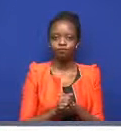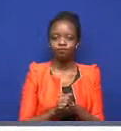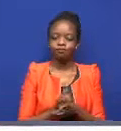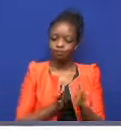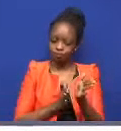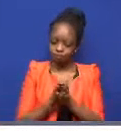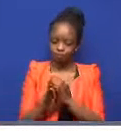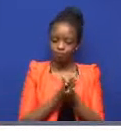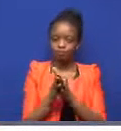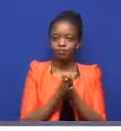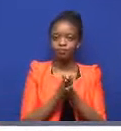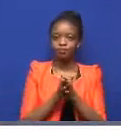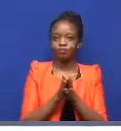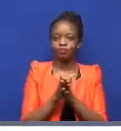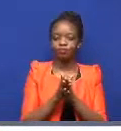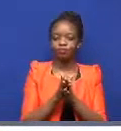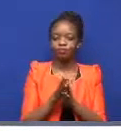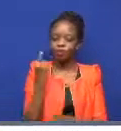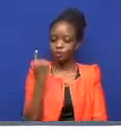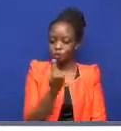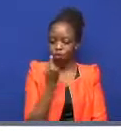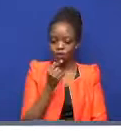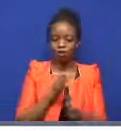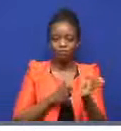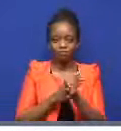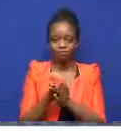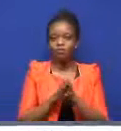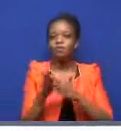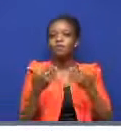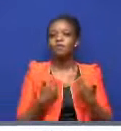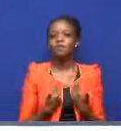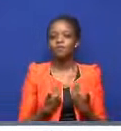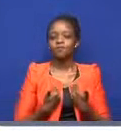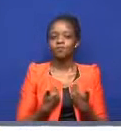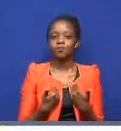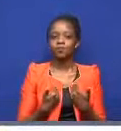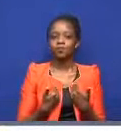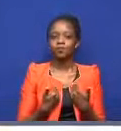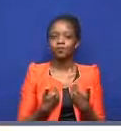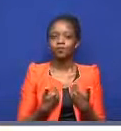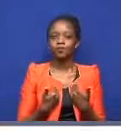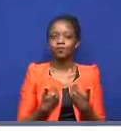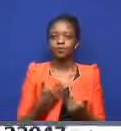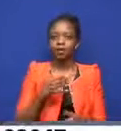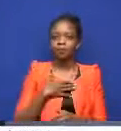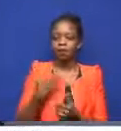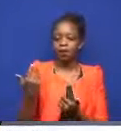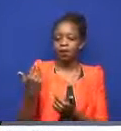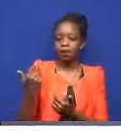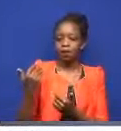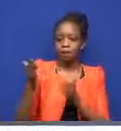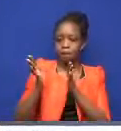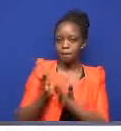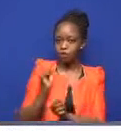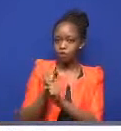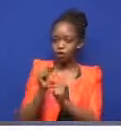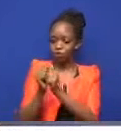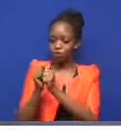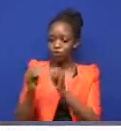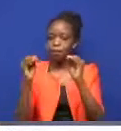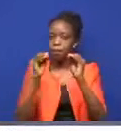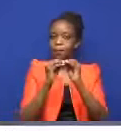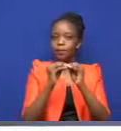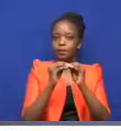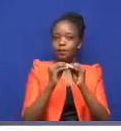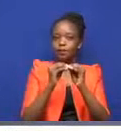passion. Yeah, it's passion. Your passion. My partner and I, we met